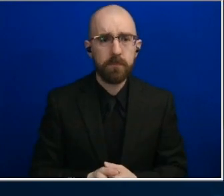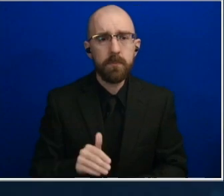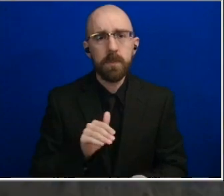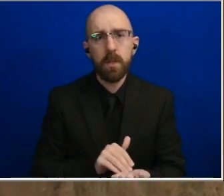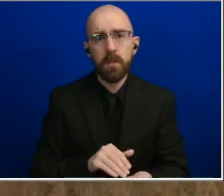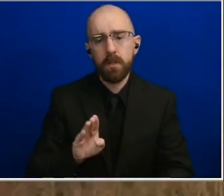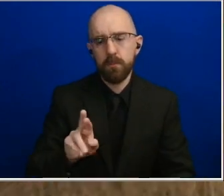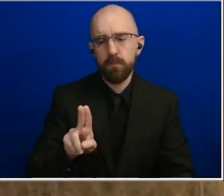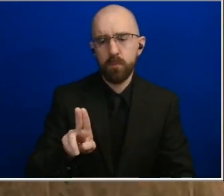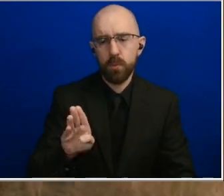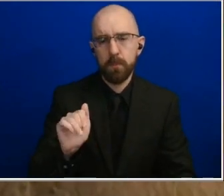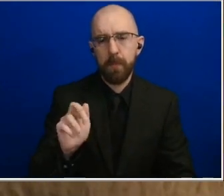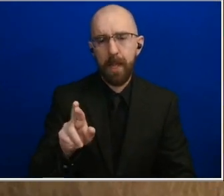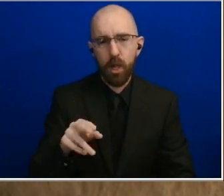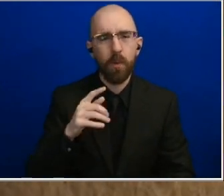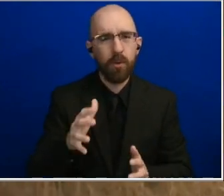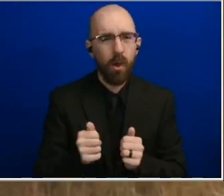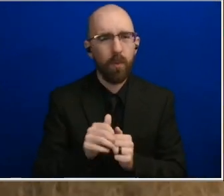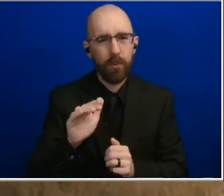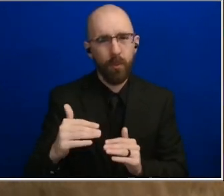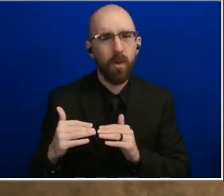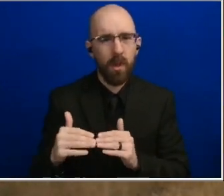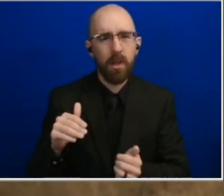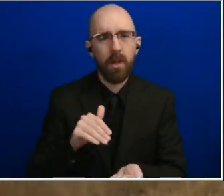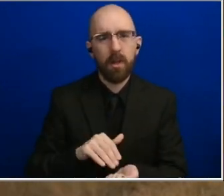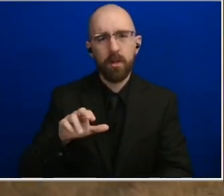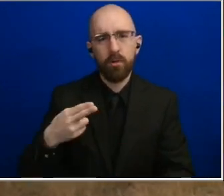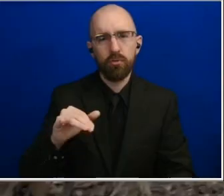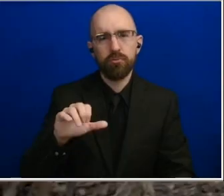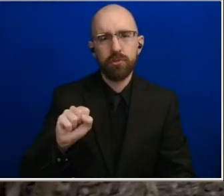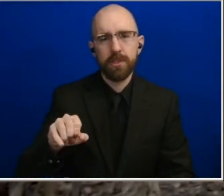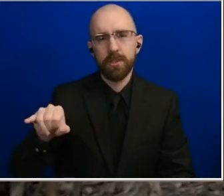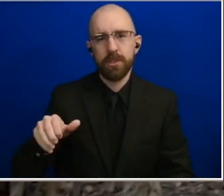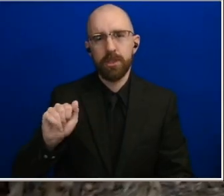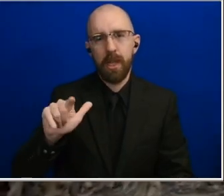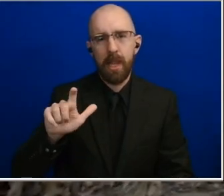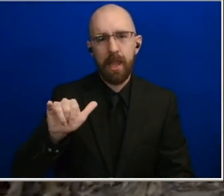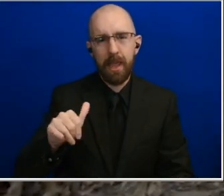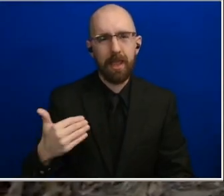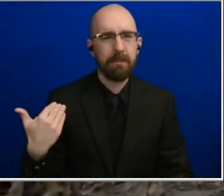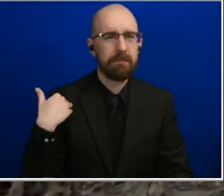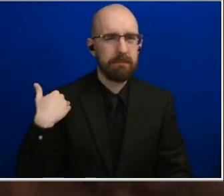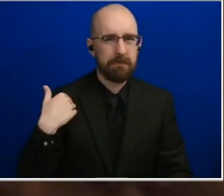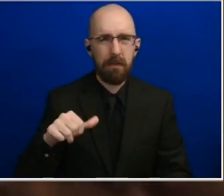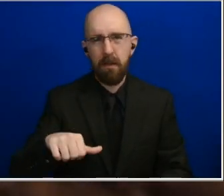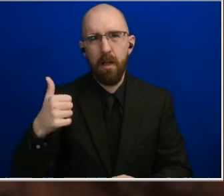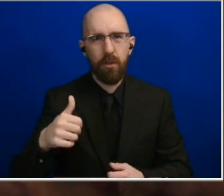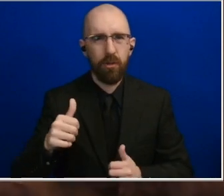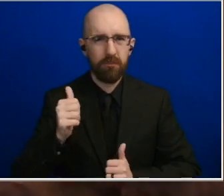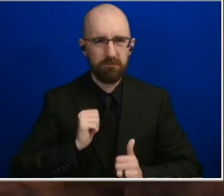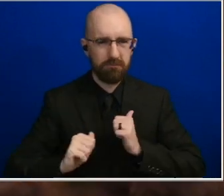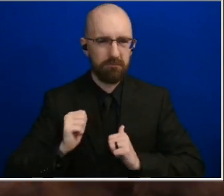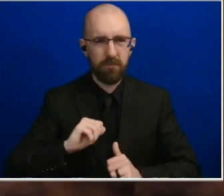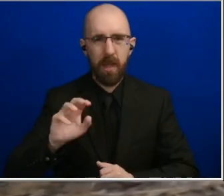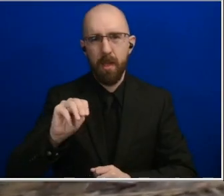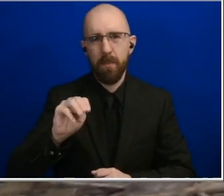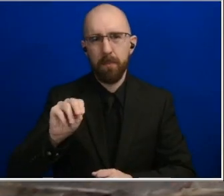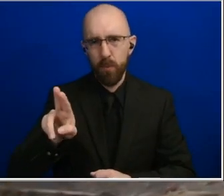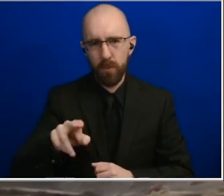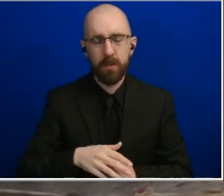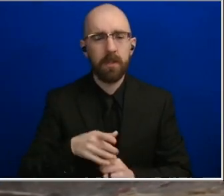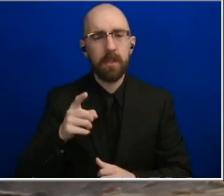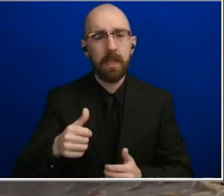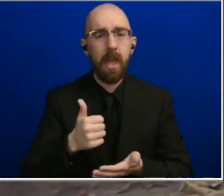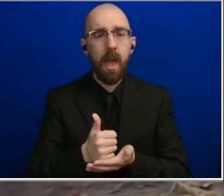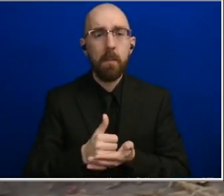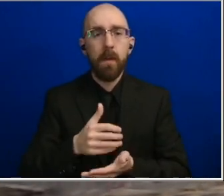spoke with one of your colleagues, Dr. Chris Jaley, on a recent episode of the Morning Medical Update. He helped amputate the arm of a Kansas farmer,